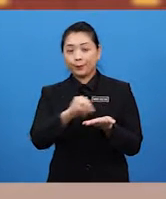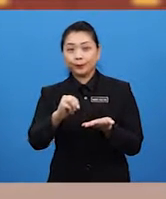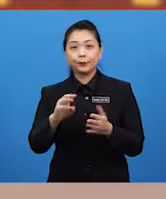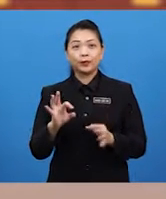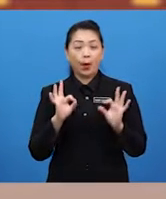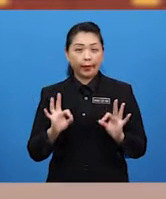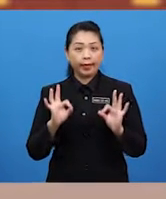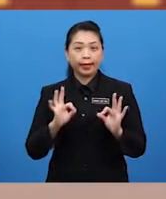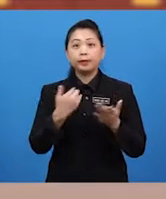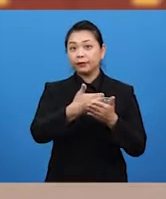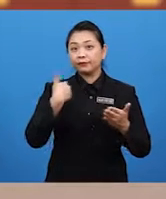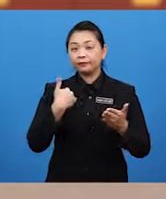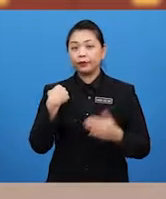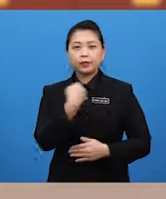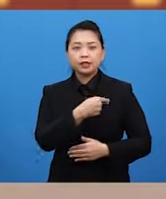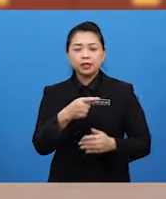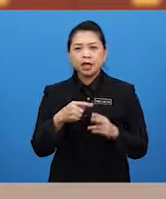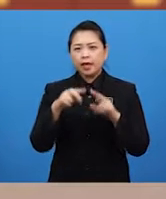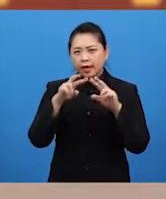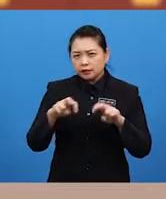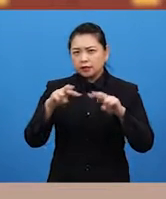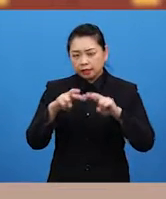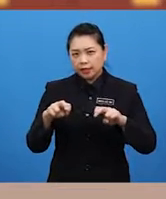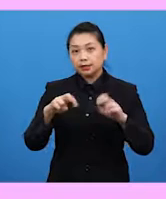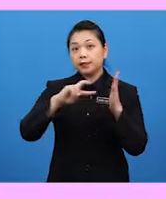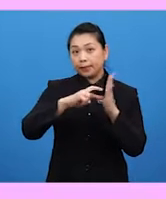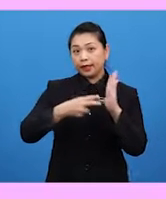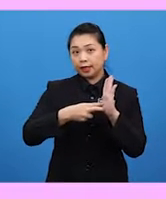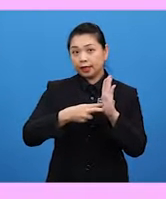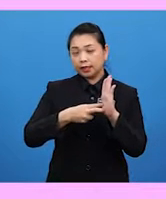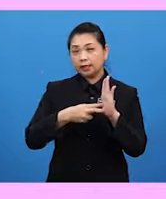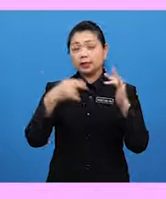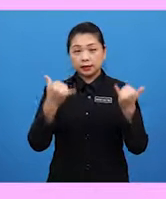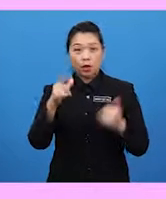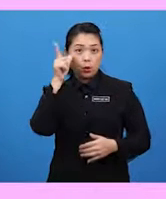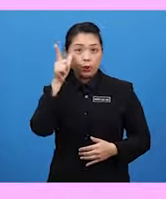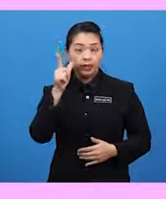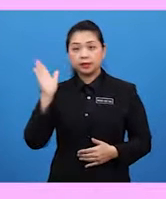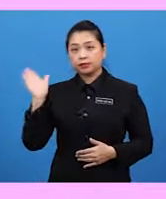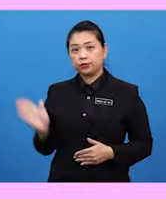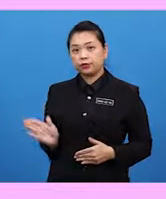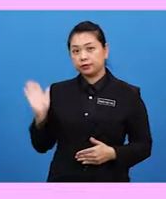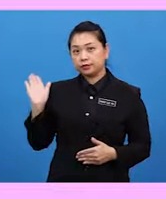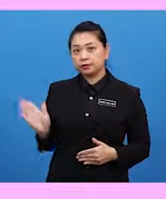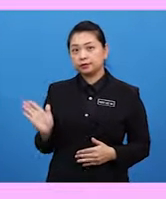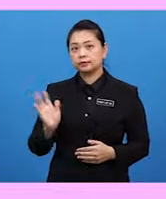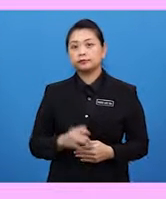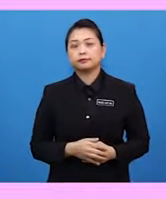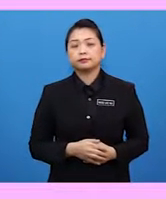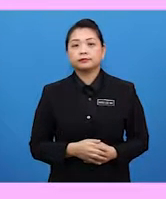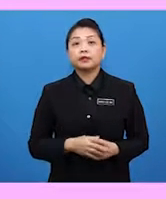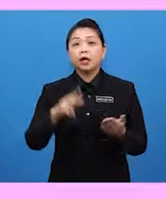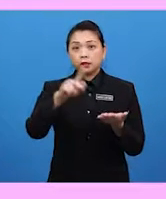Okay, before we analyze the meaning of the poem, let's look at the poem's structure. The